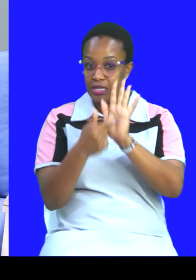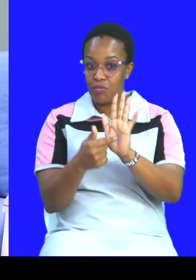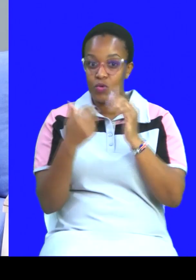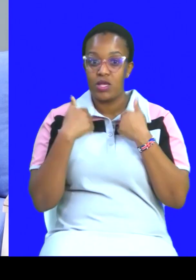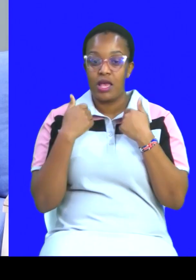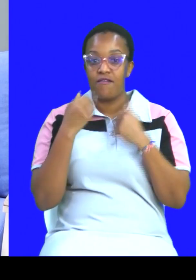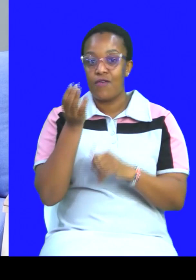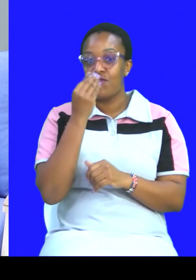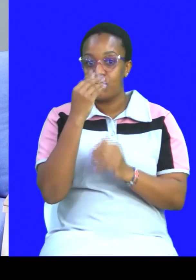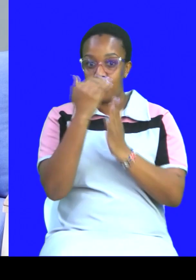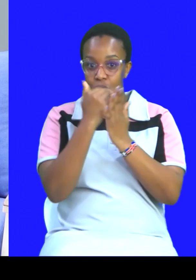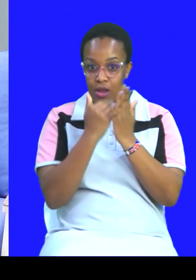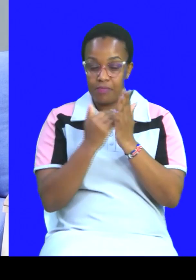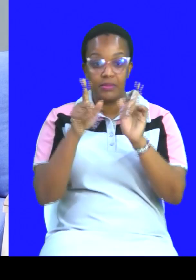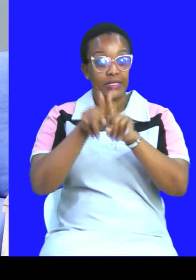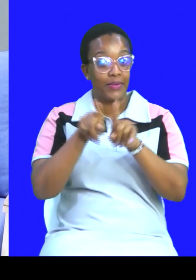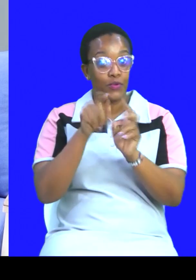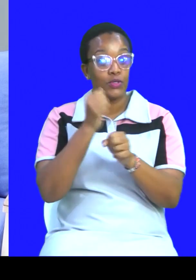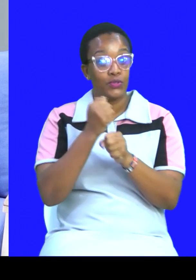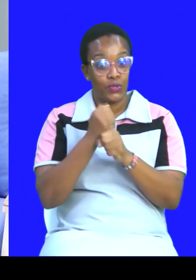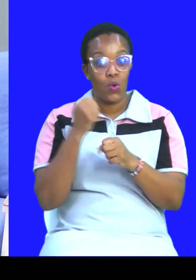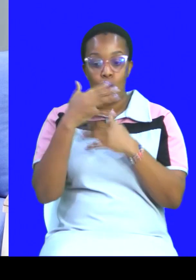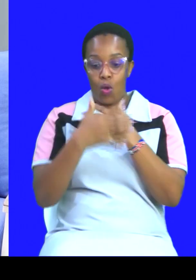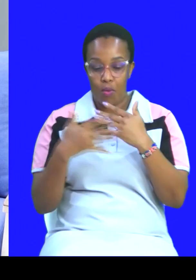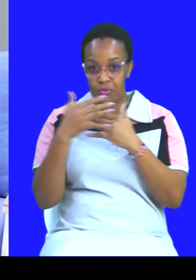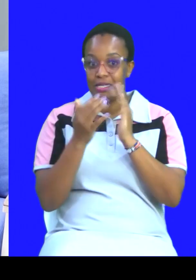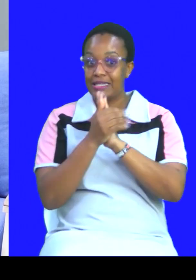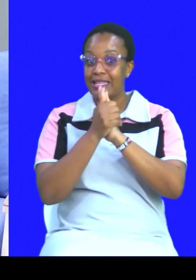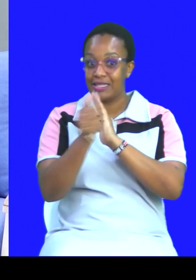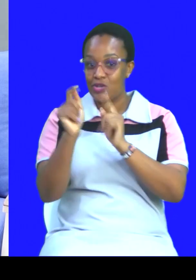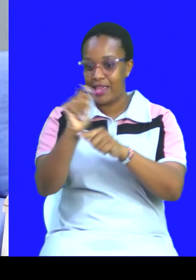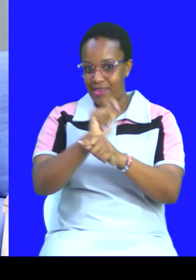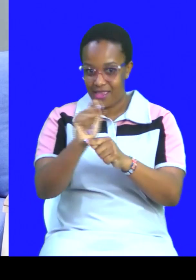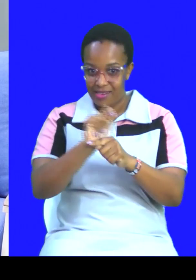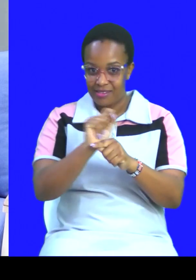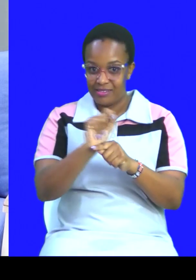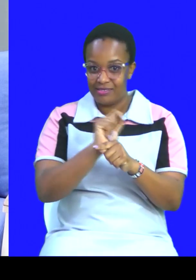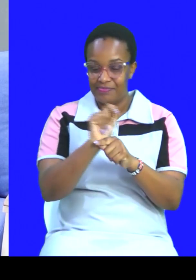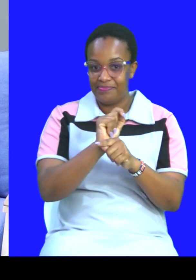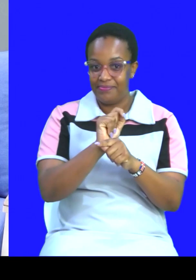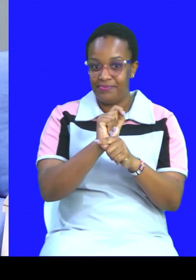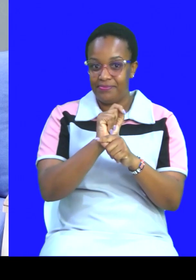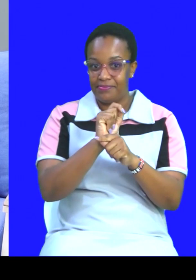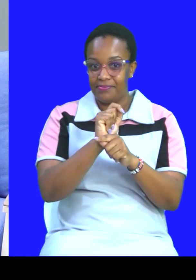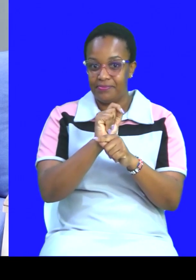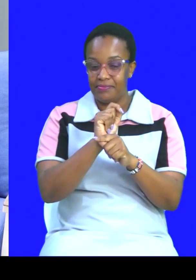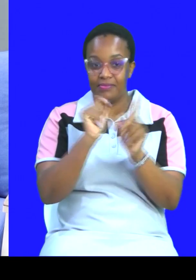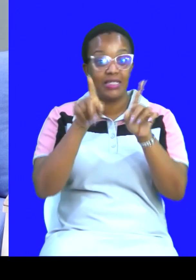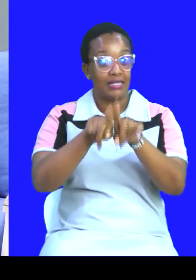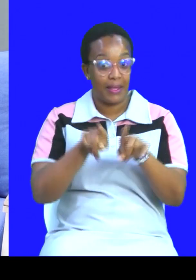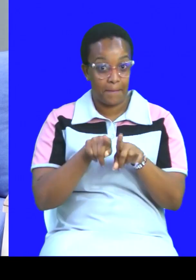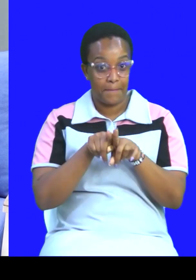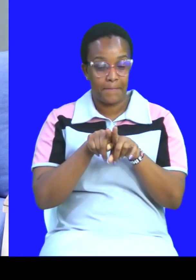and also we do computer skills, basic computer skills training, and